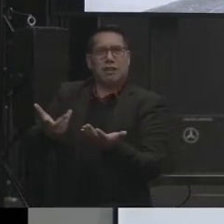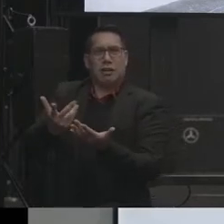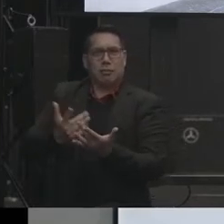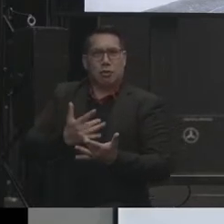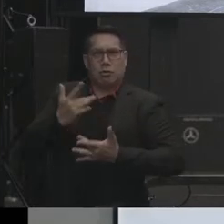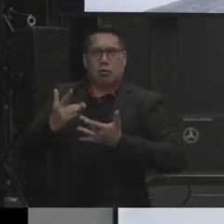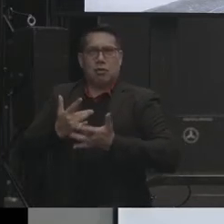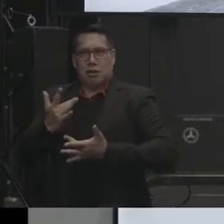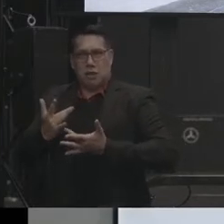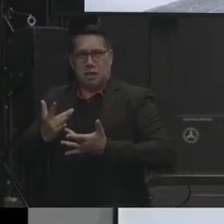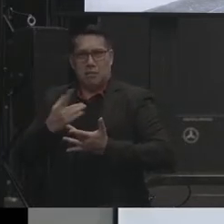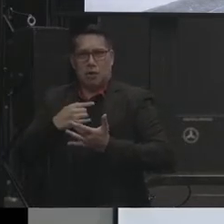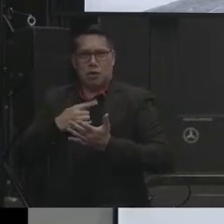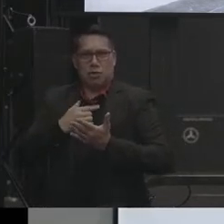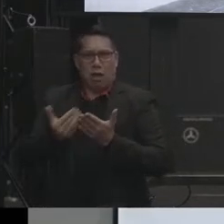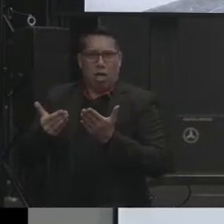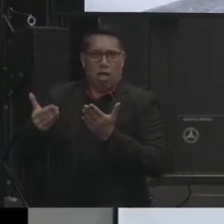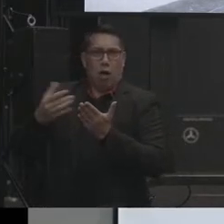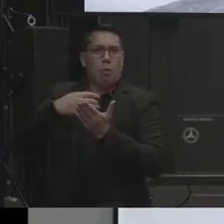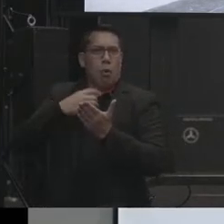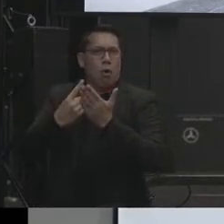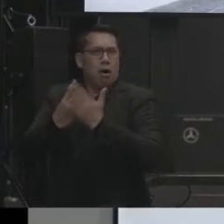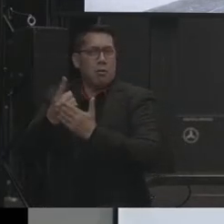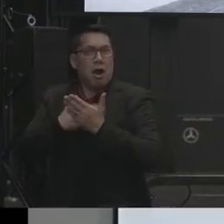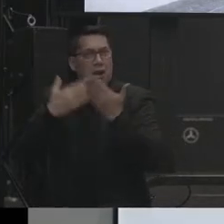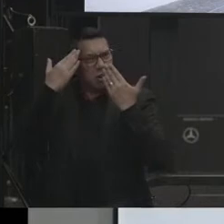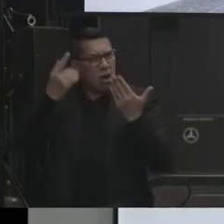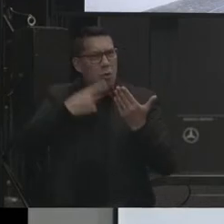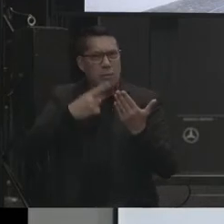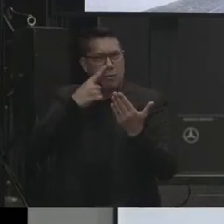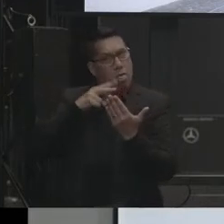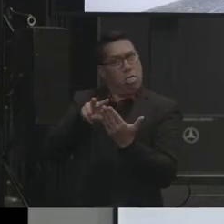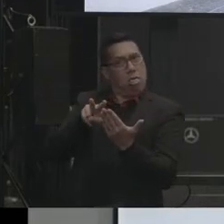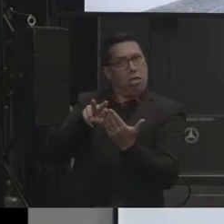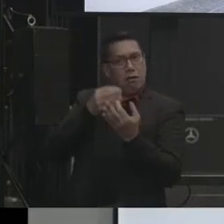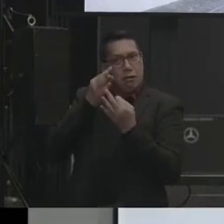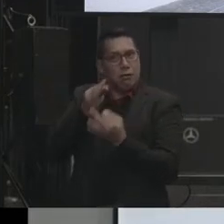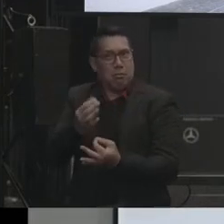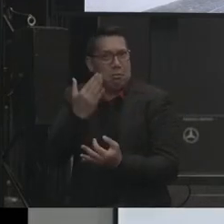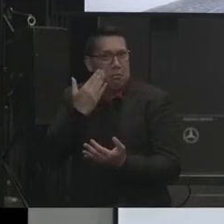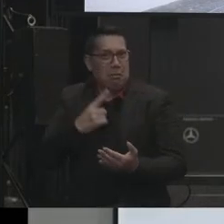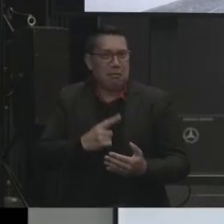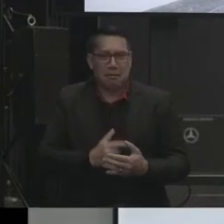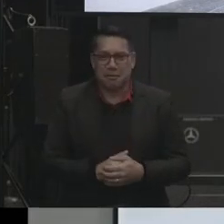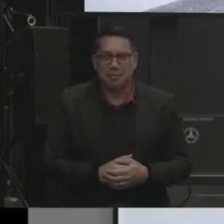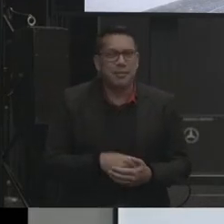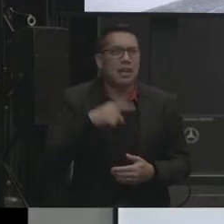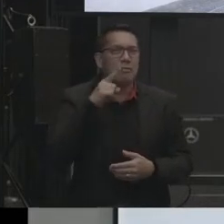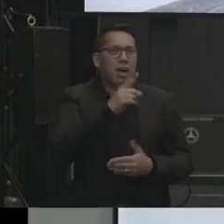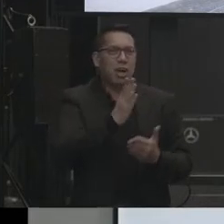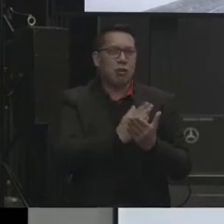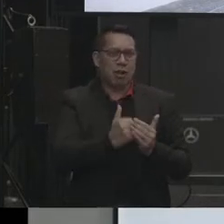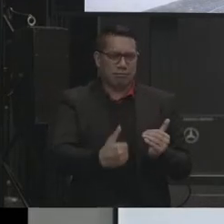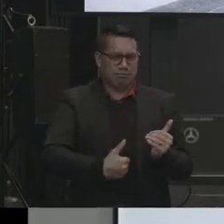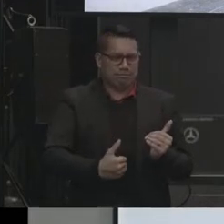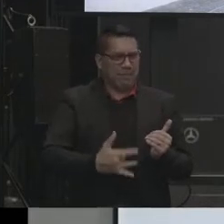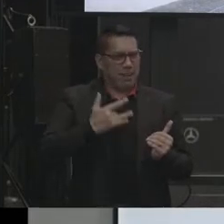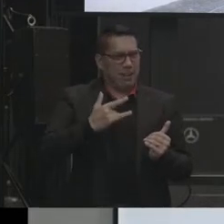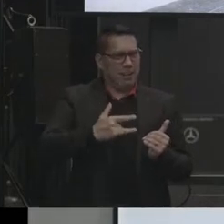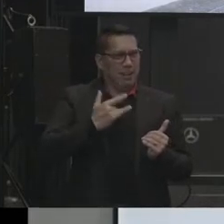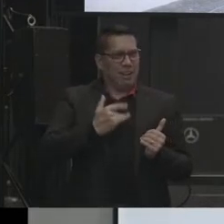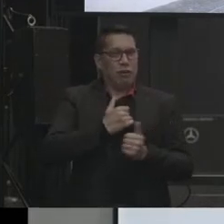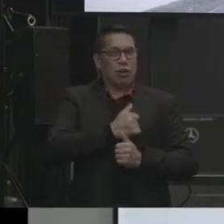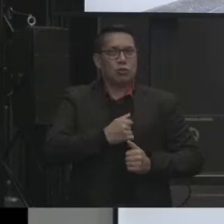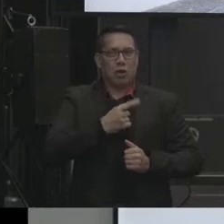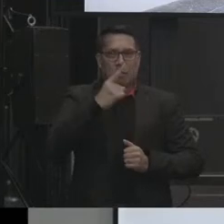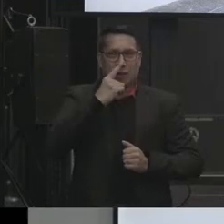much happening. I don't know, people just want to watch it on loop. Well, obviously you've got a bit of an instinct for enjoying the